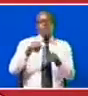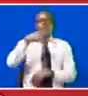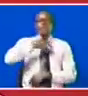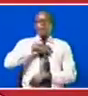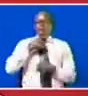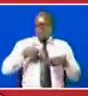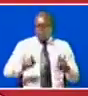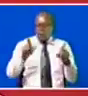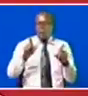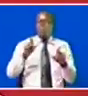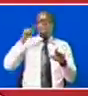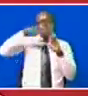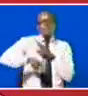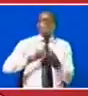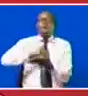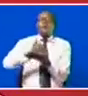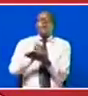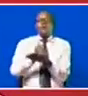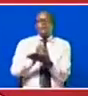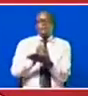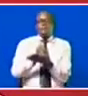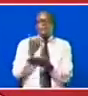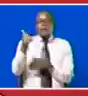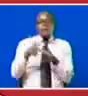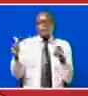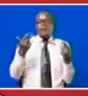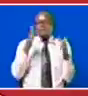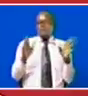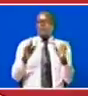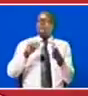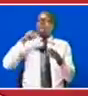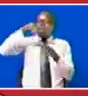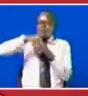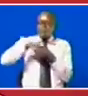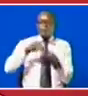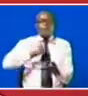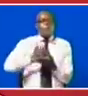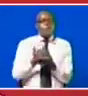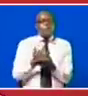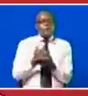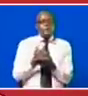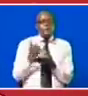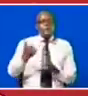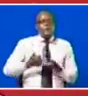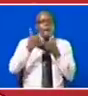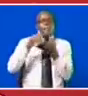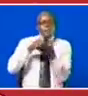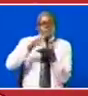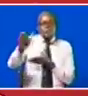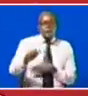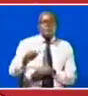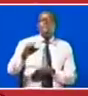to allow for the in-depth audit. The commission has since commenced the in-depth internal audit, which had necessitated sending